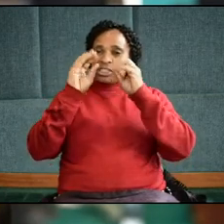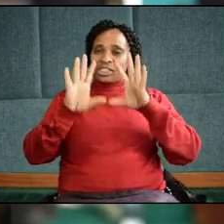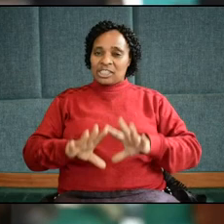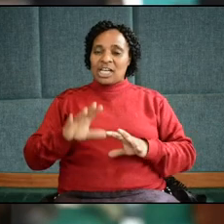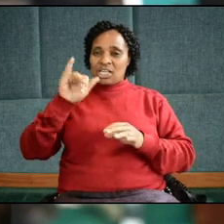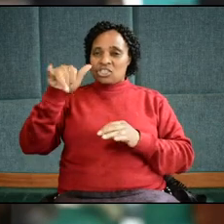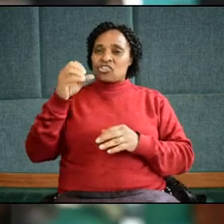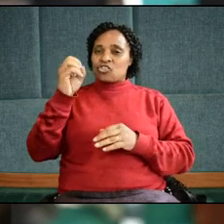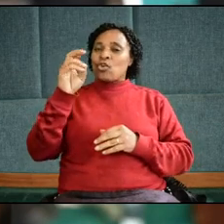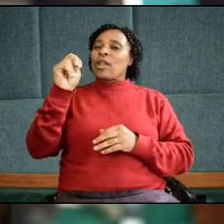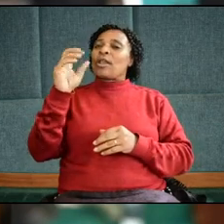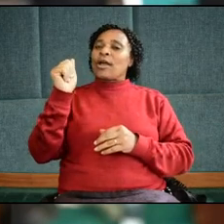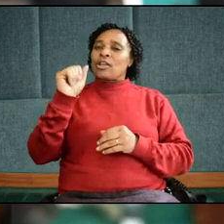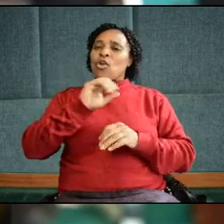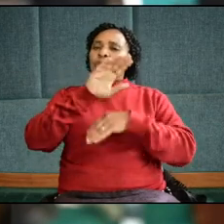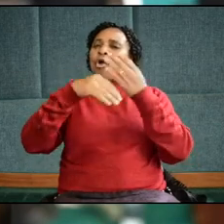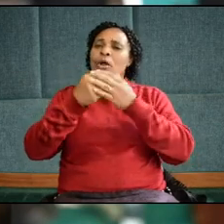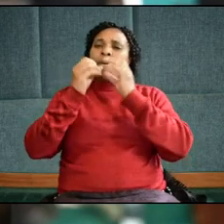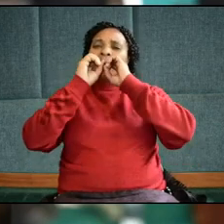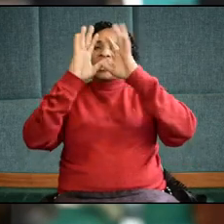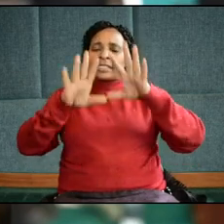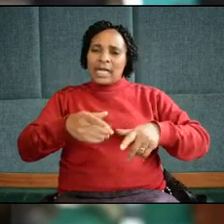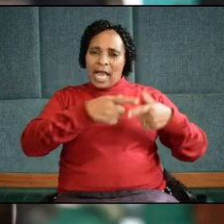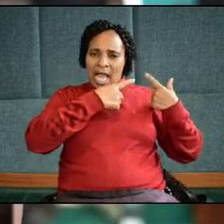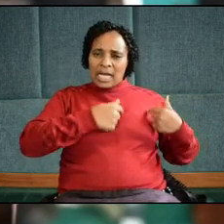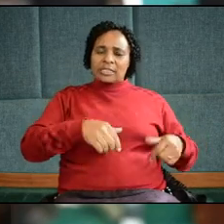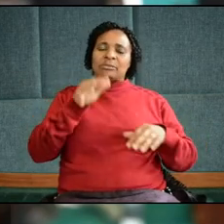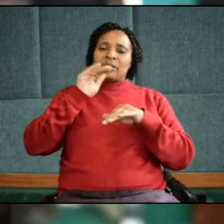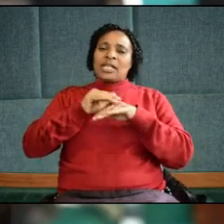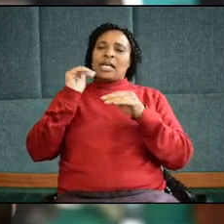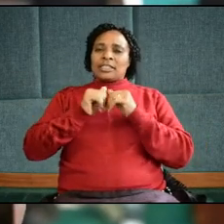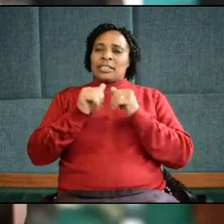all going to be blessed, and may your hearts be touched